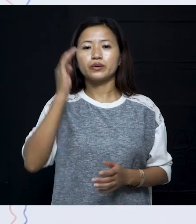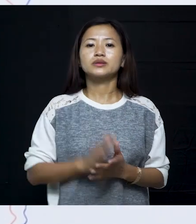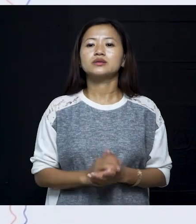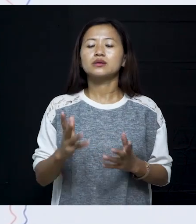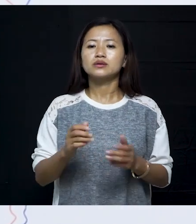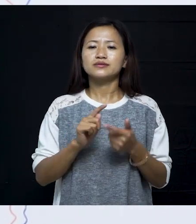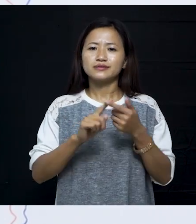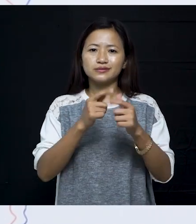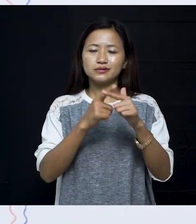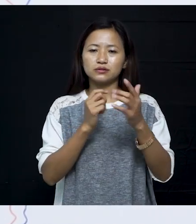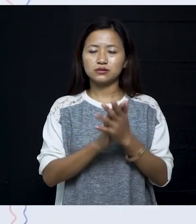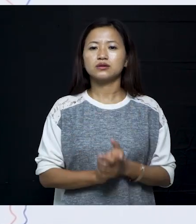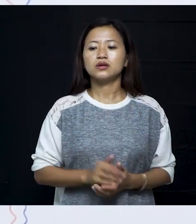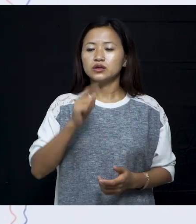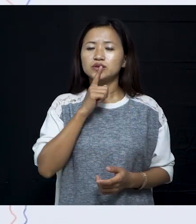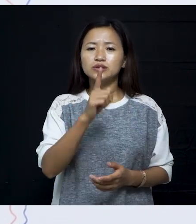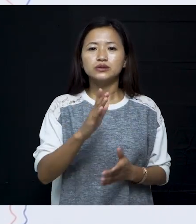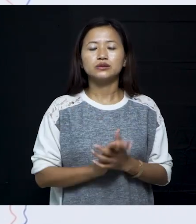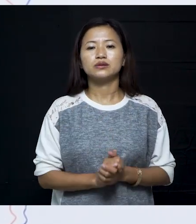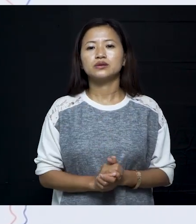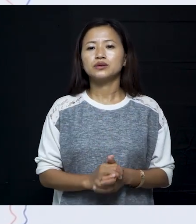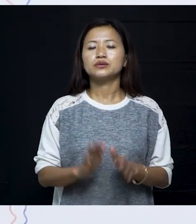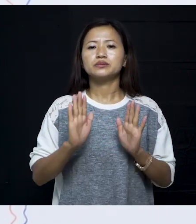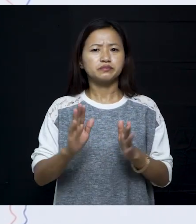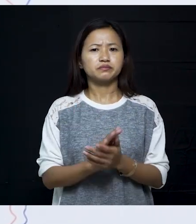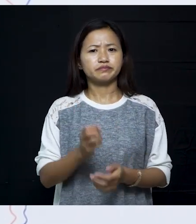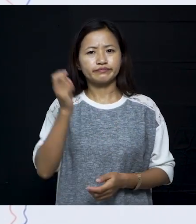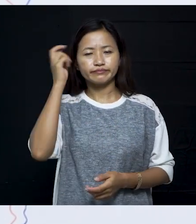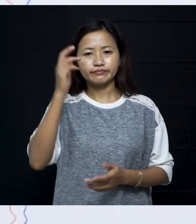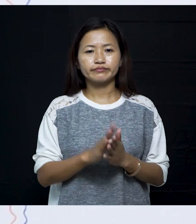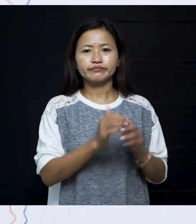we have here. That's why we write. I'm sure you would have noticed,